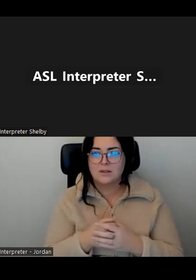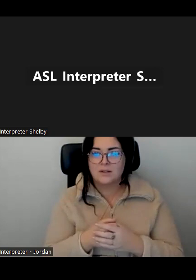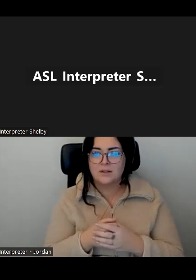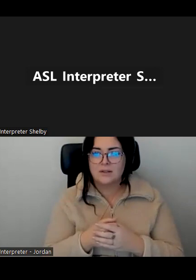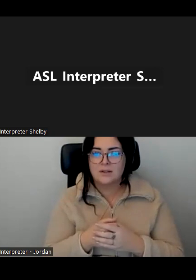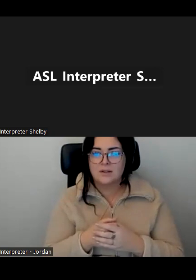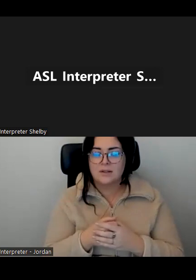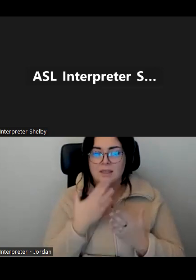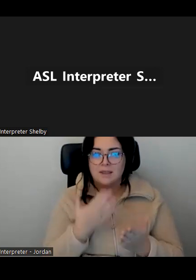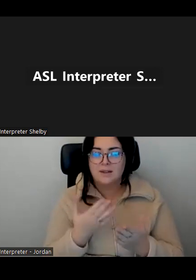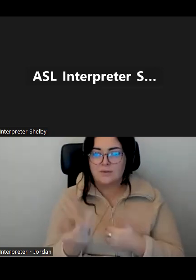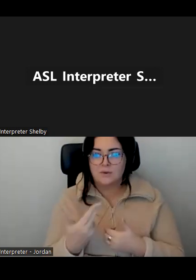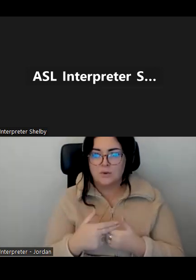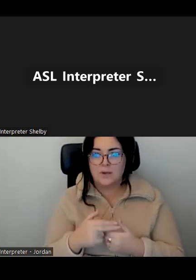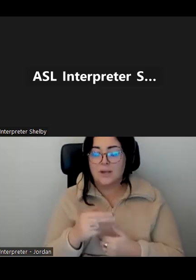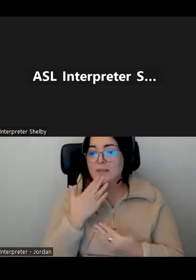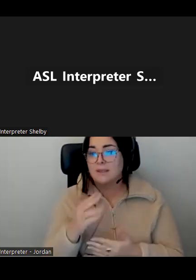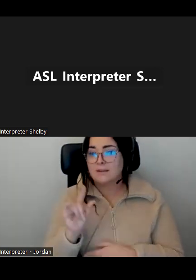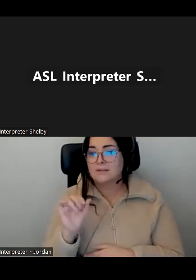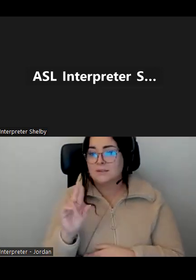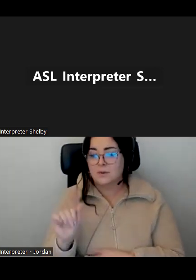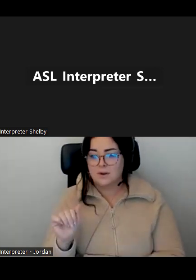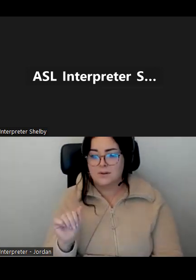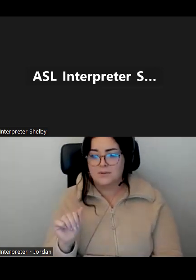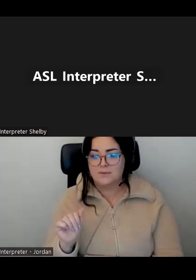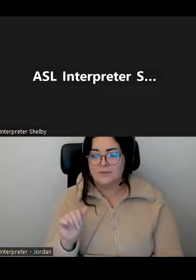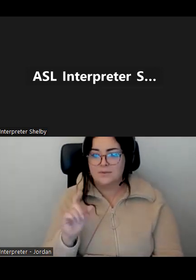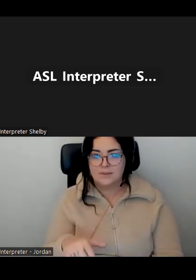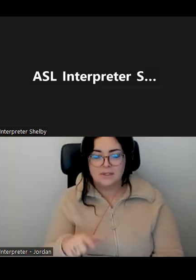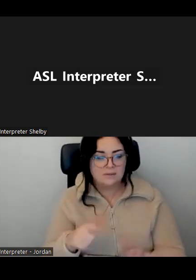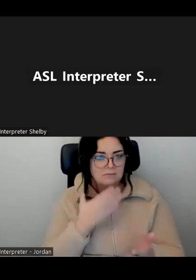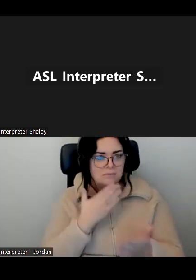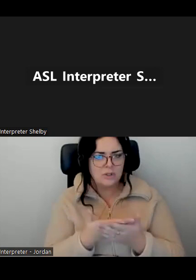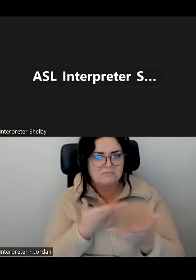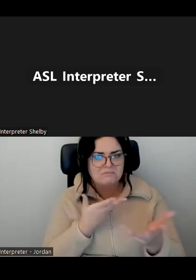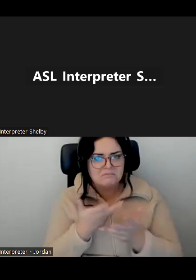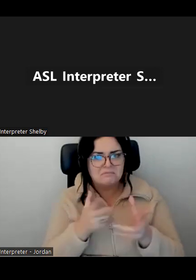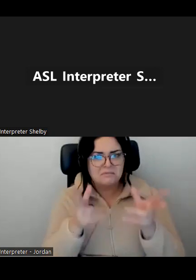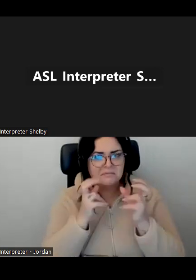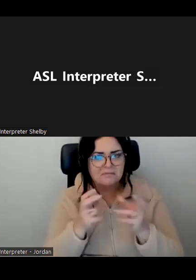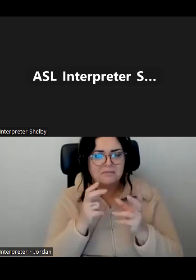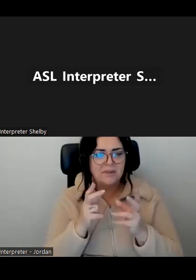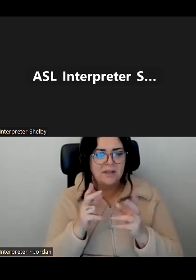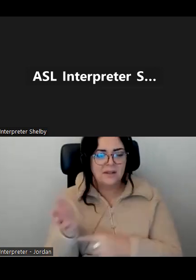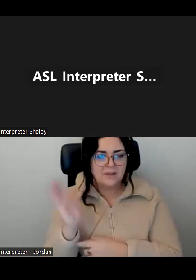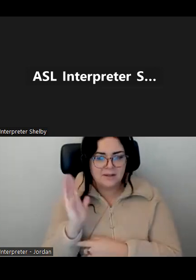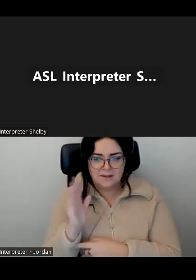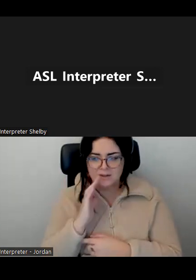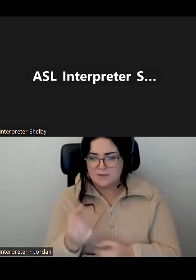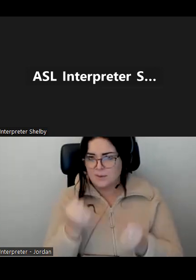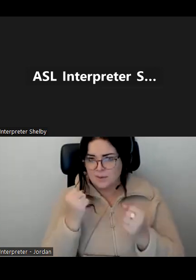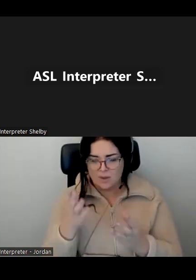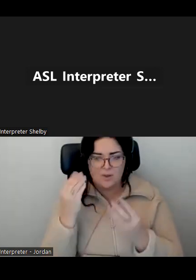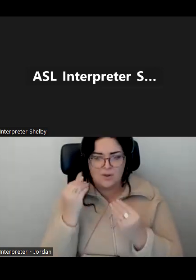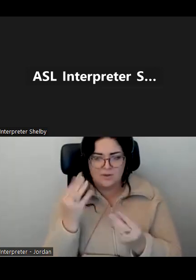for attending. Thank you, Laura, for this very engaging presentation. I know it gave me a lot of information, a